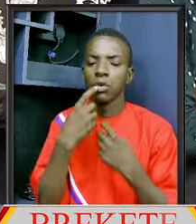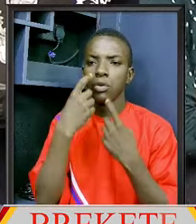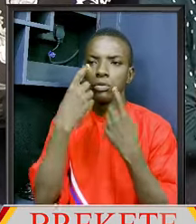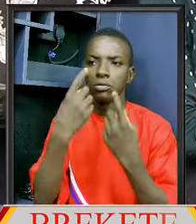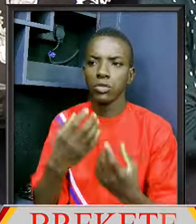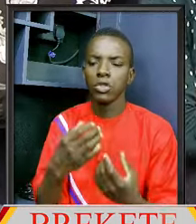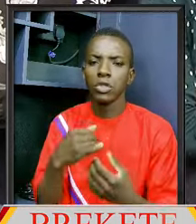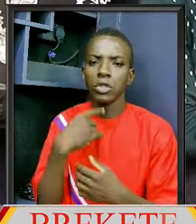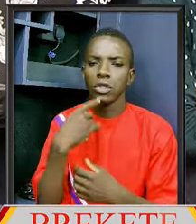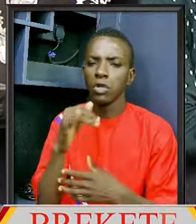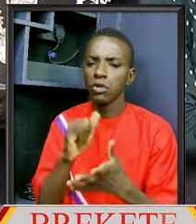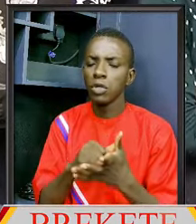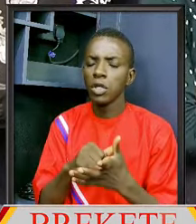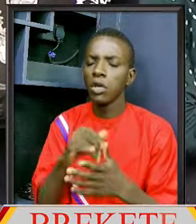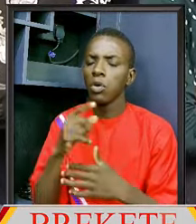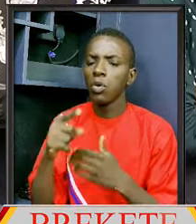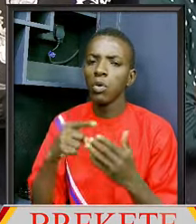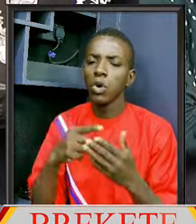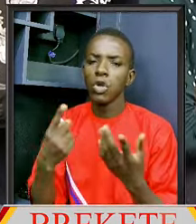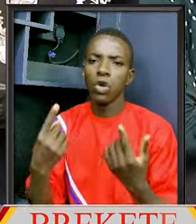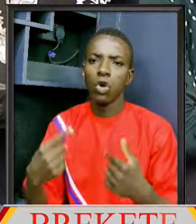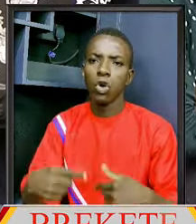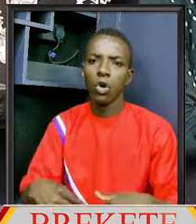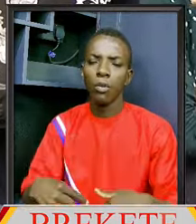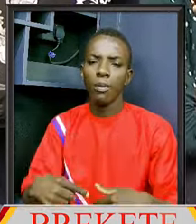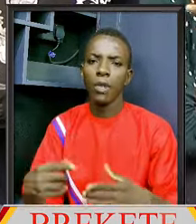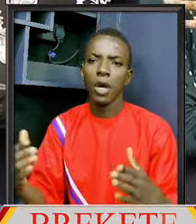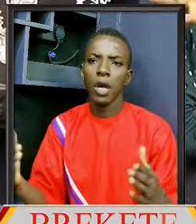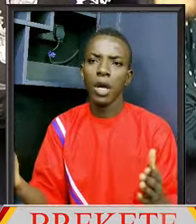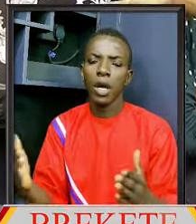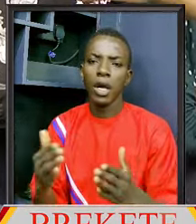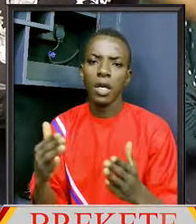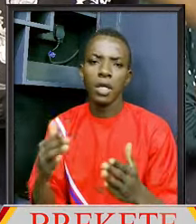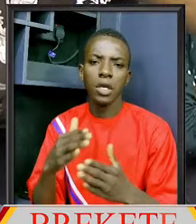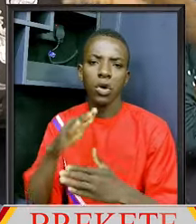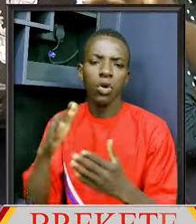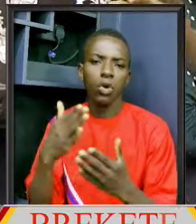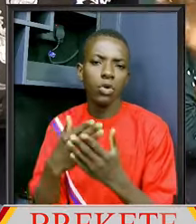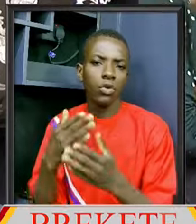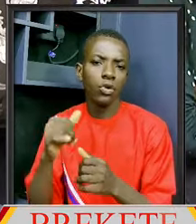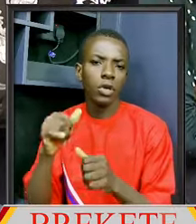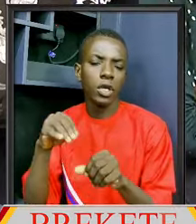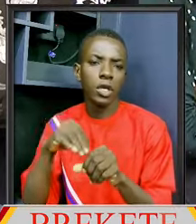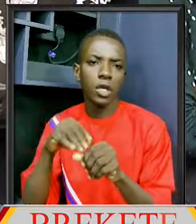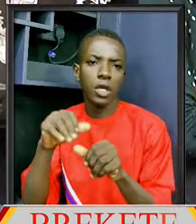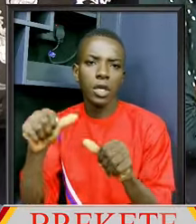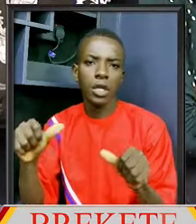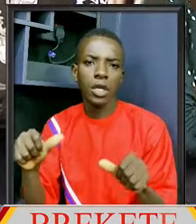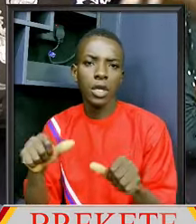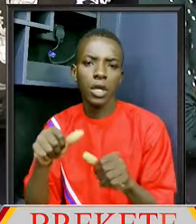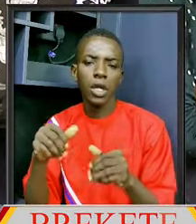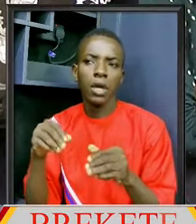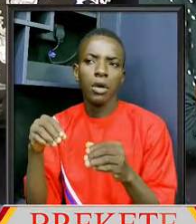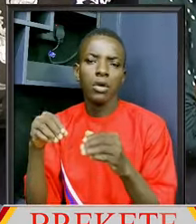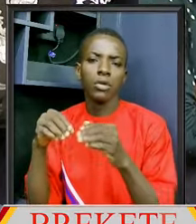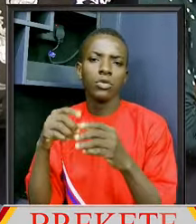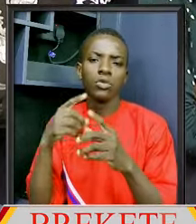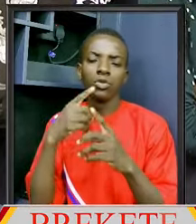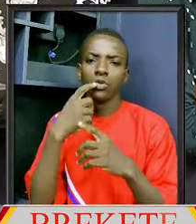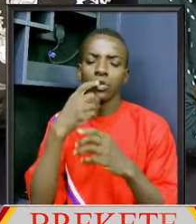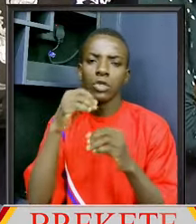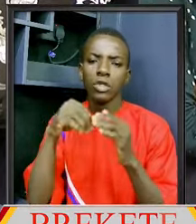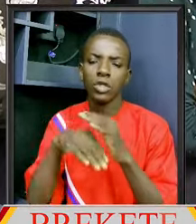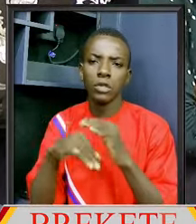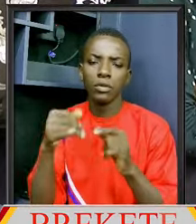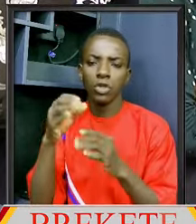Then go tell Luna, when they go come, gather una for your area, swear una in.